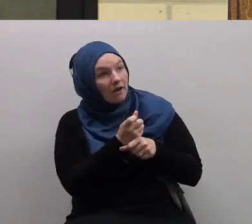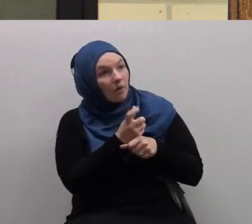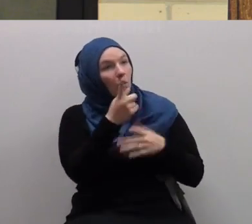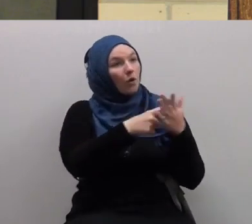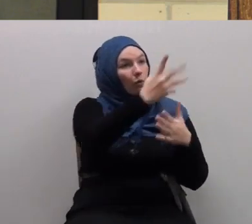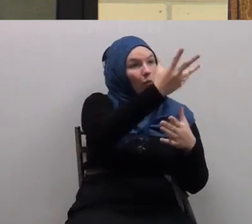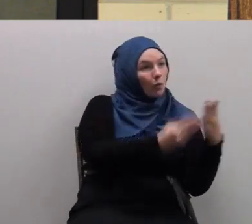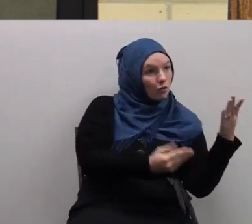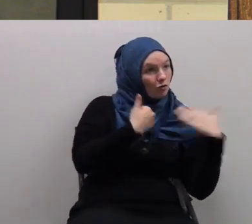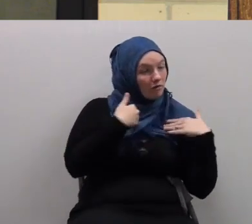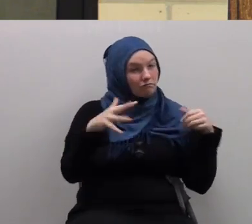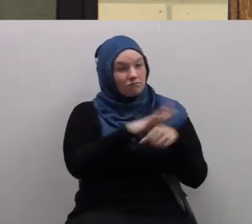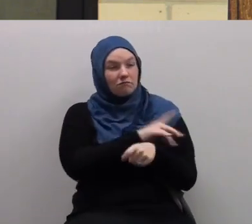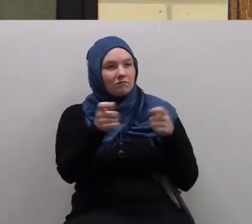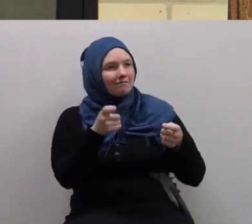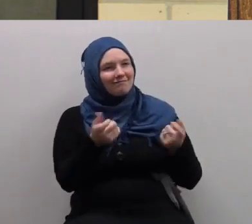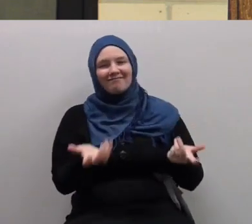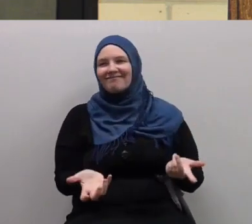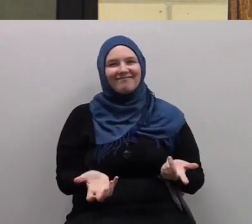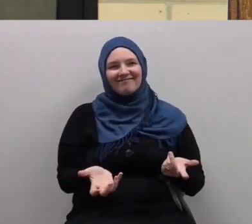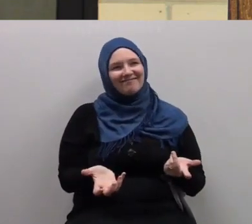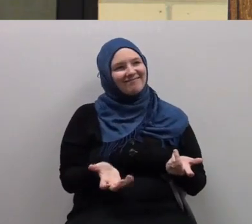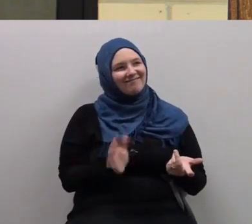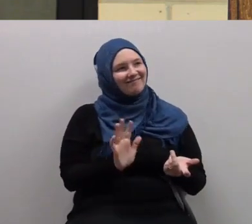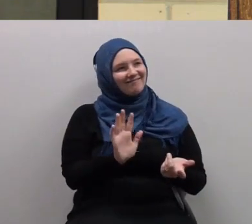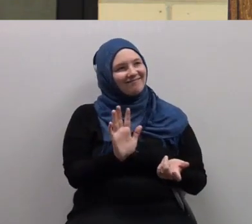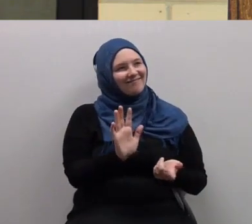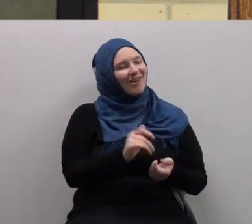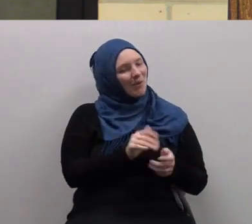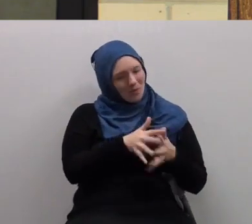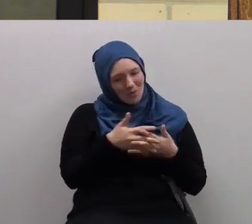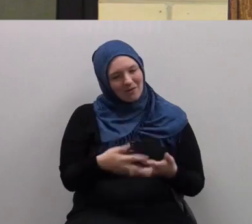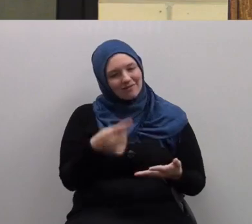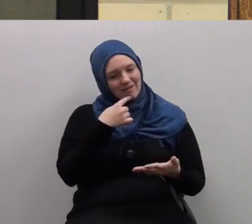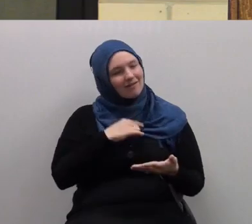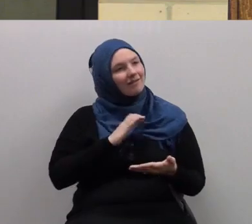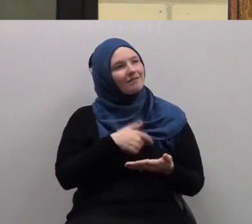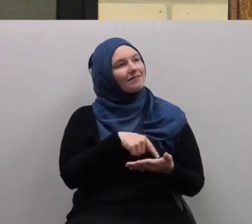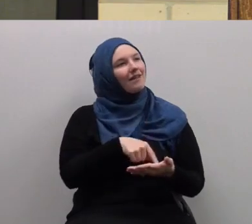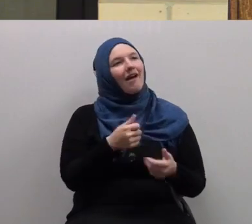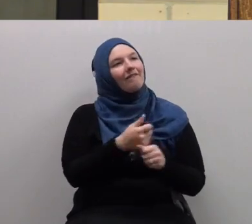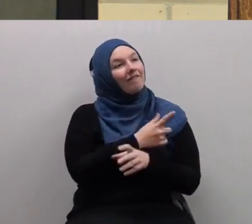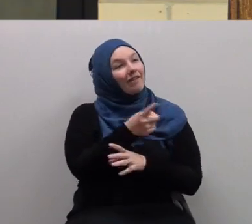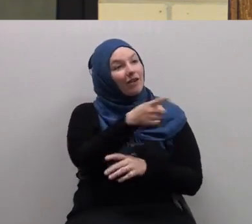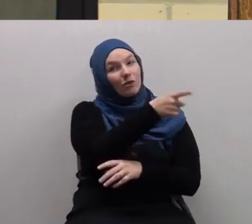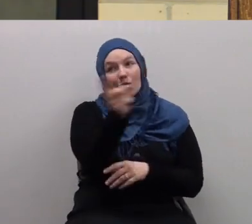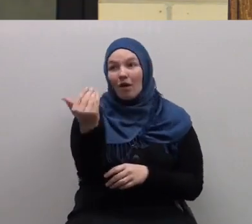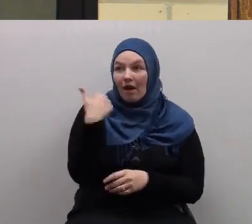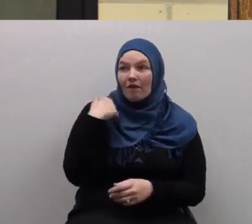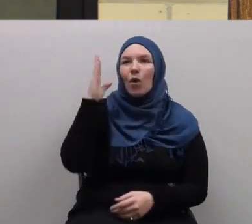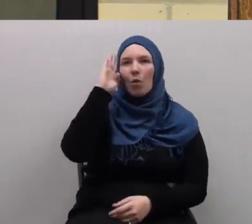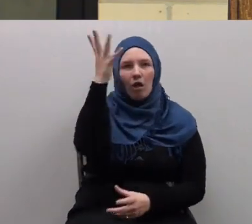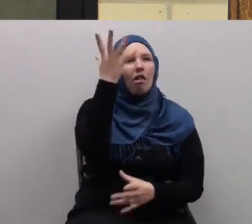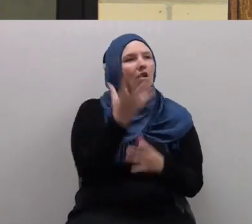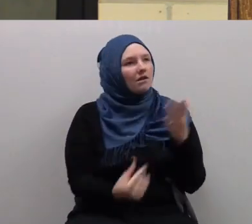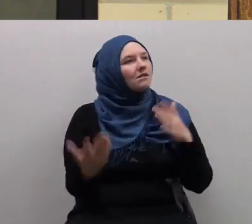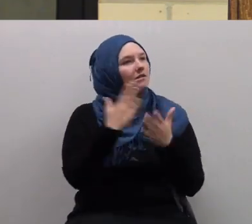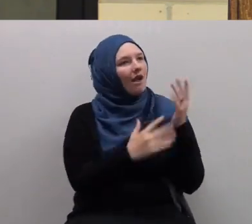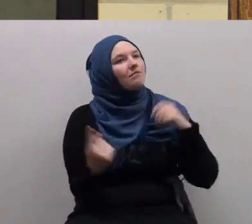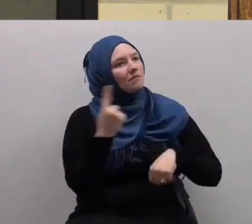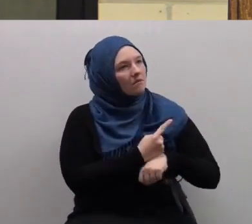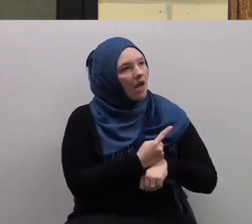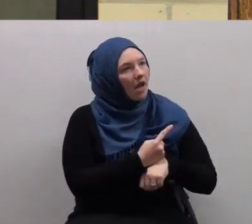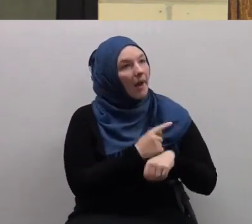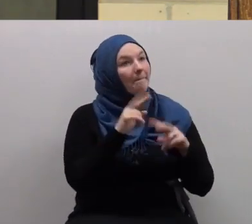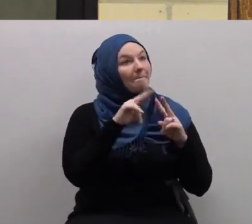faith, the Quran tells us that everything you have will be taken away. Either that you will be